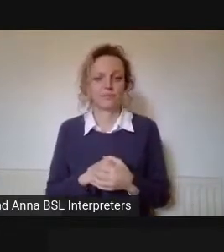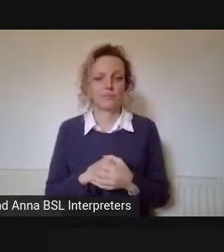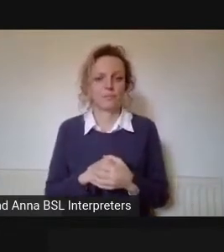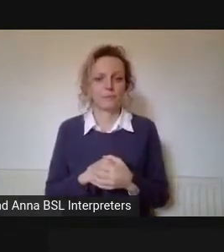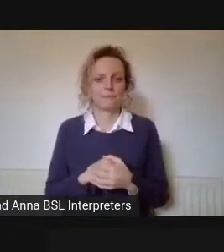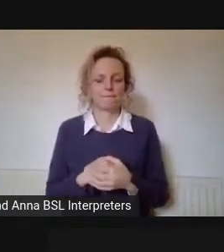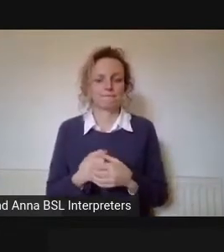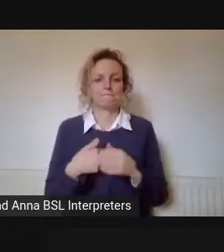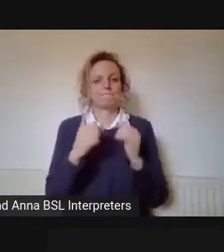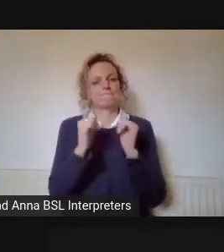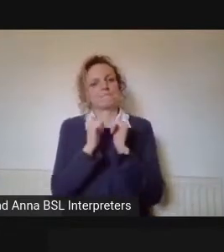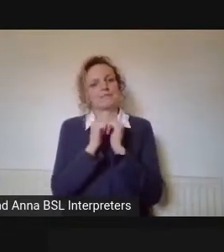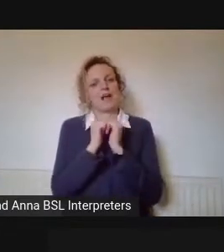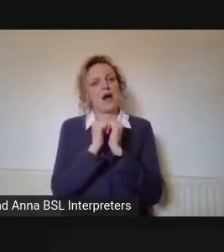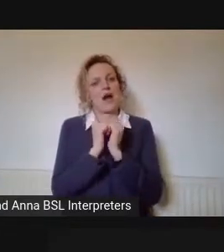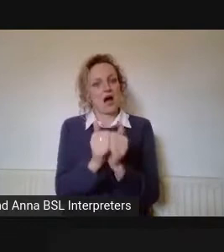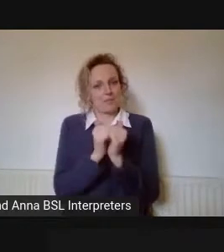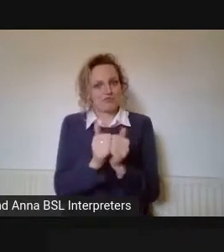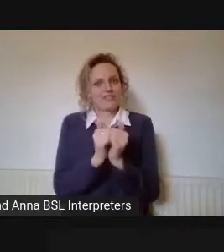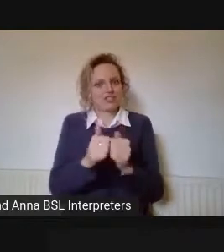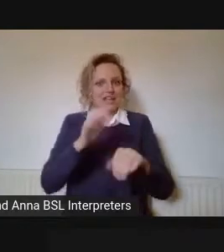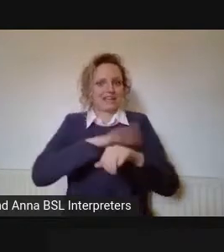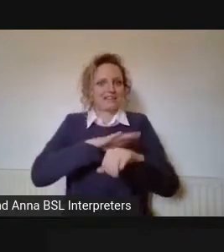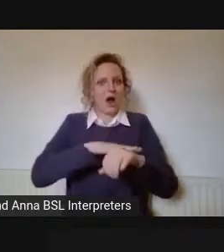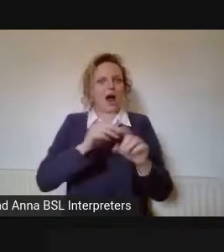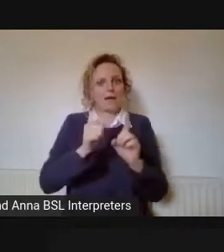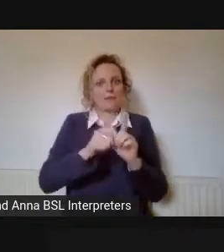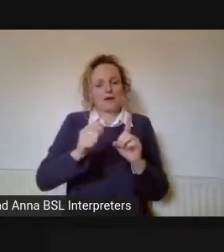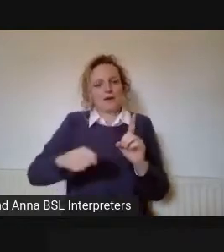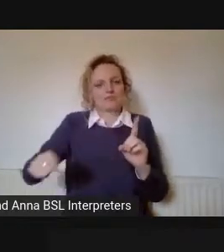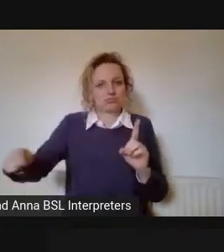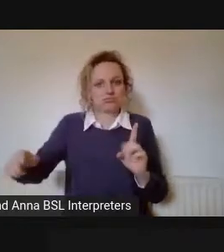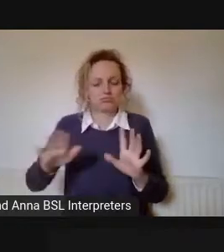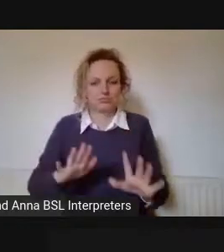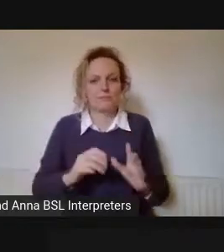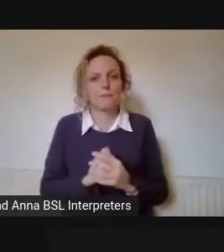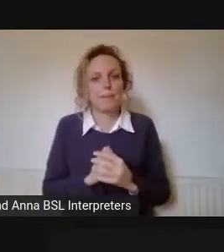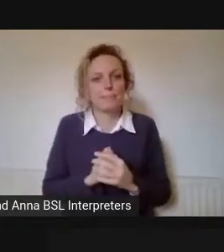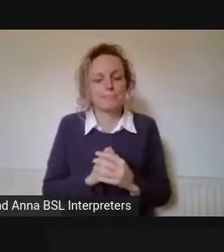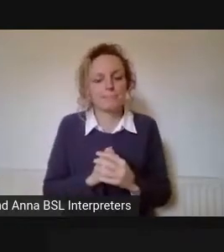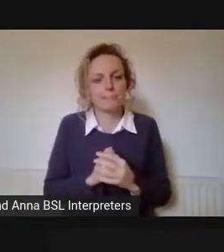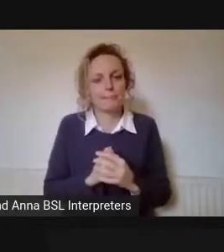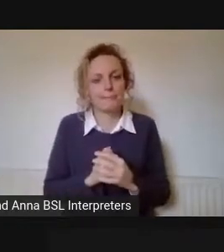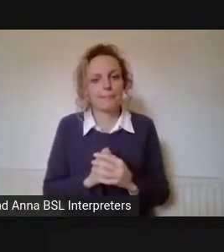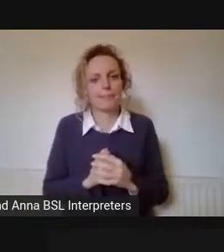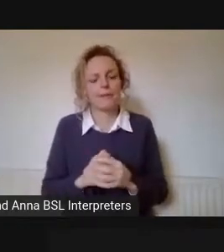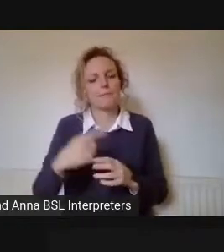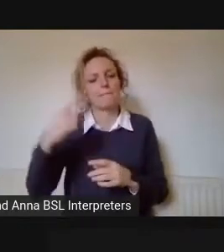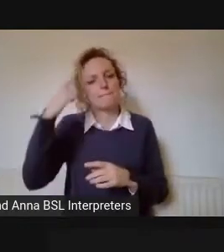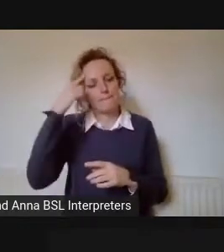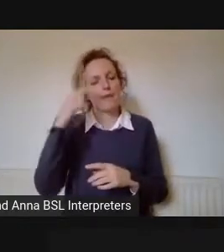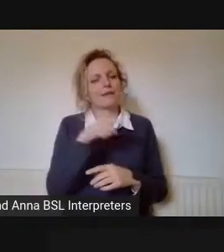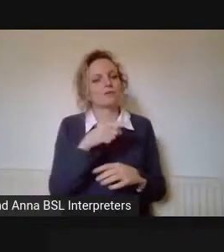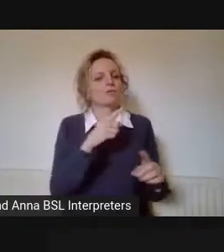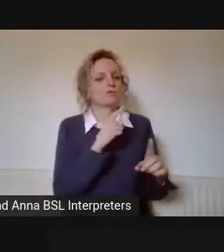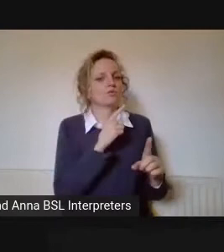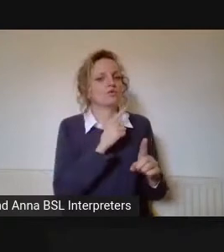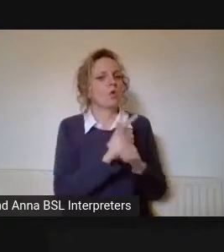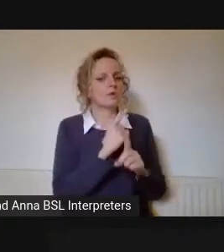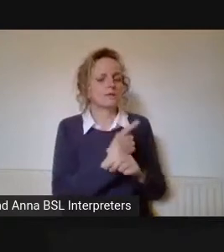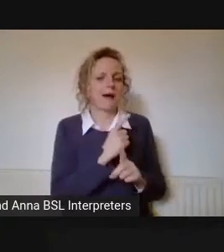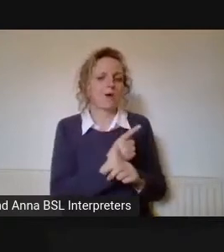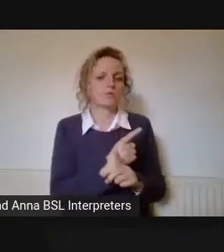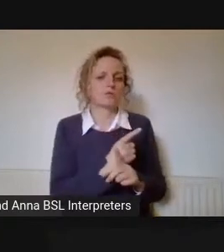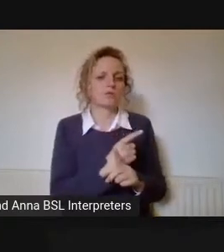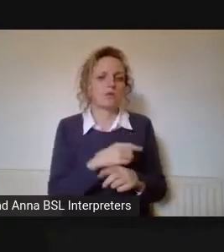I appreciate the time is not on our side here, but I think the thread there that you picked up also, Hannah, regarding, and I think that links